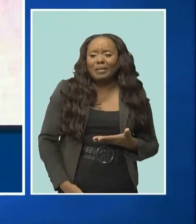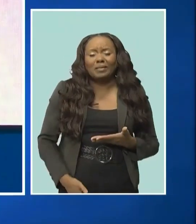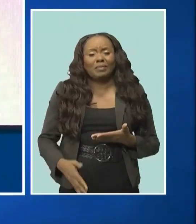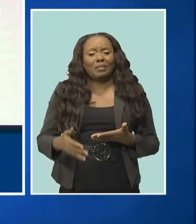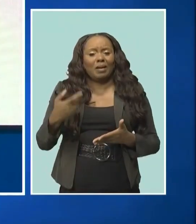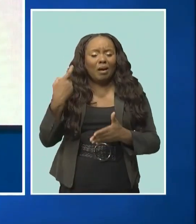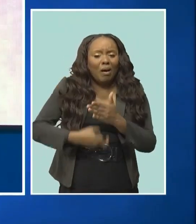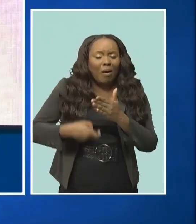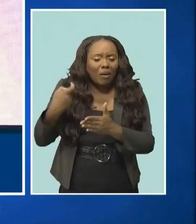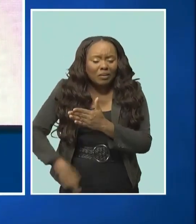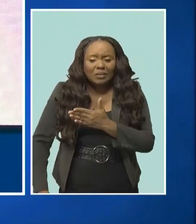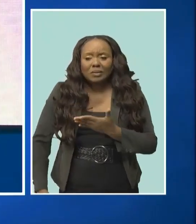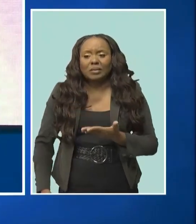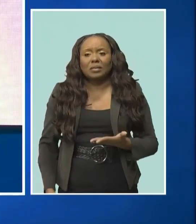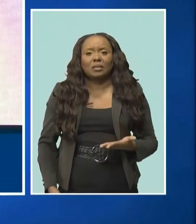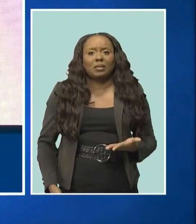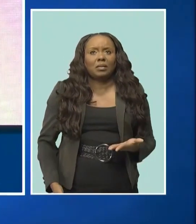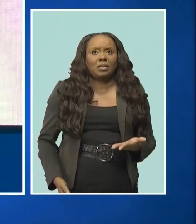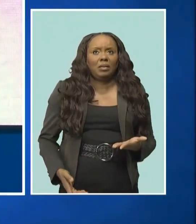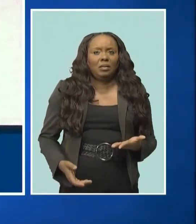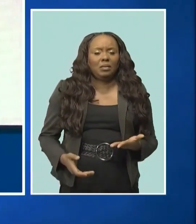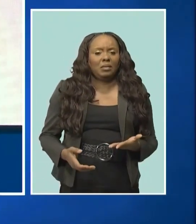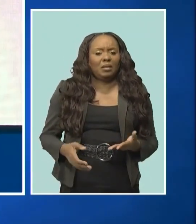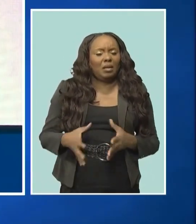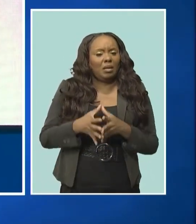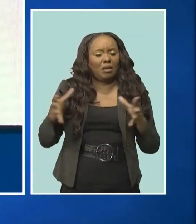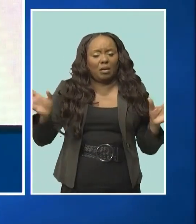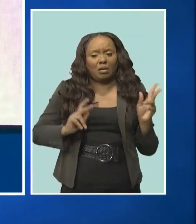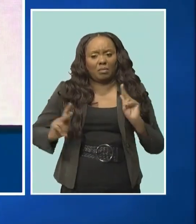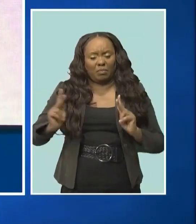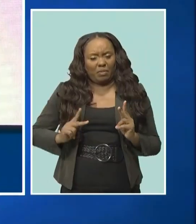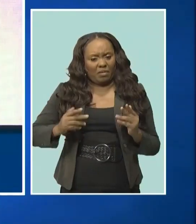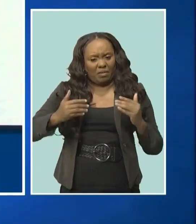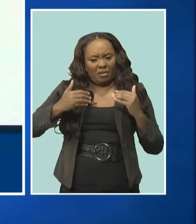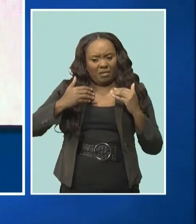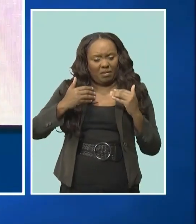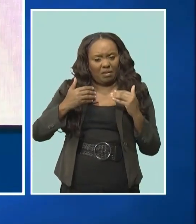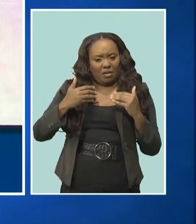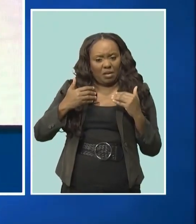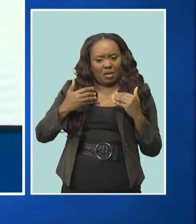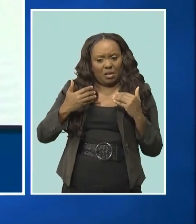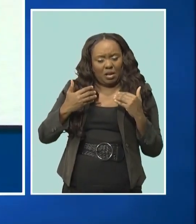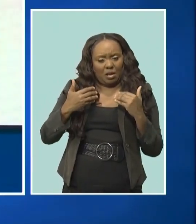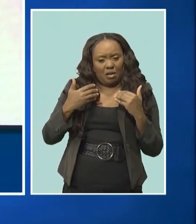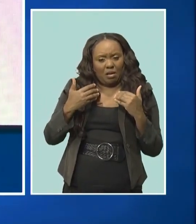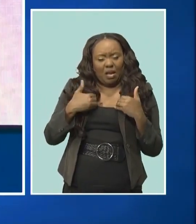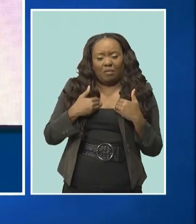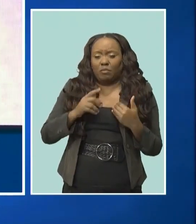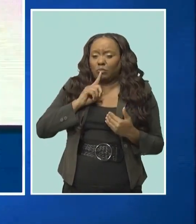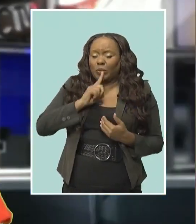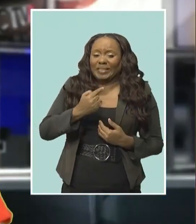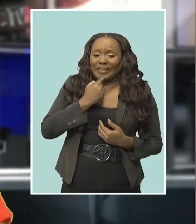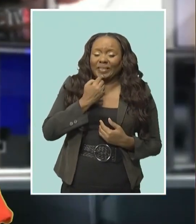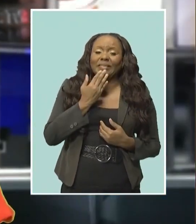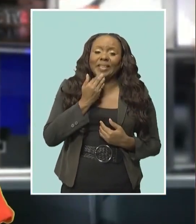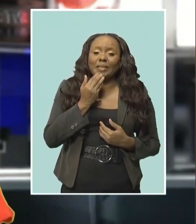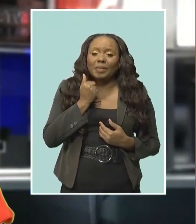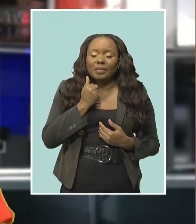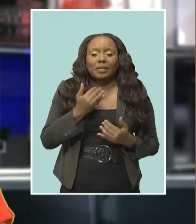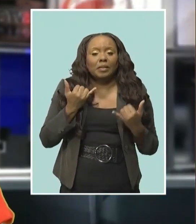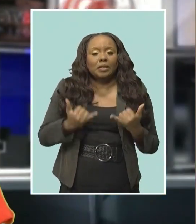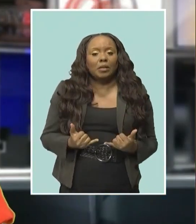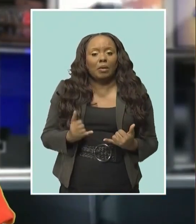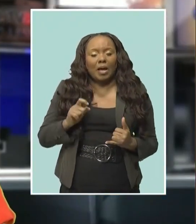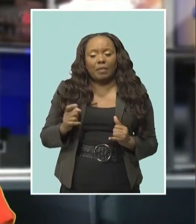money having now to move patients to dialysis who have not controlled their diabetes properly. Prime